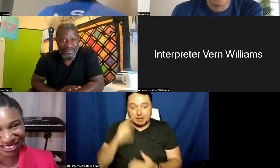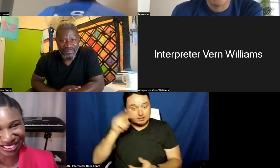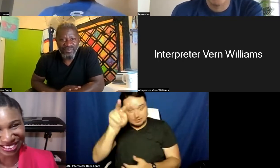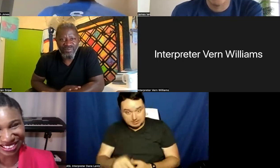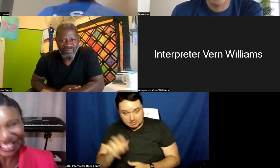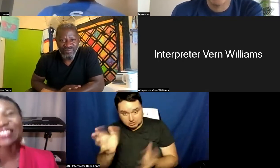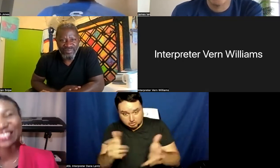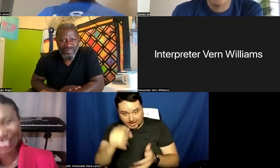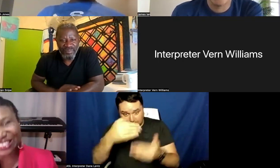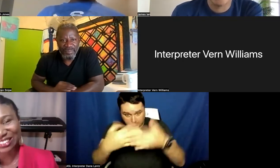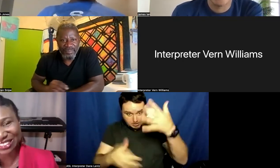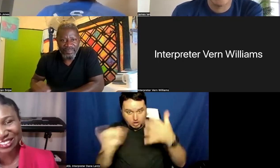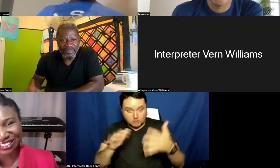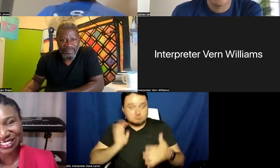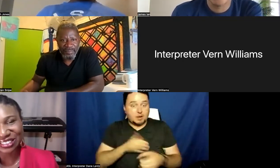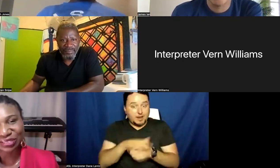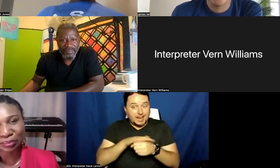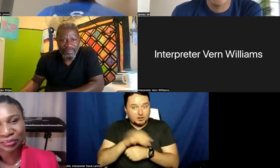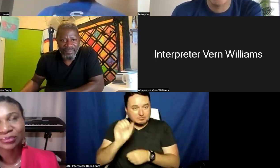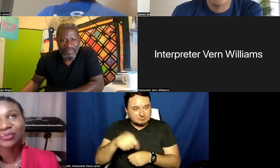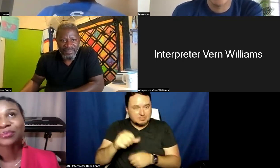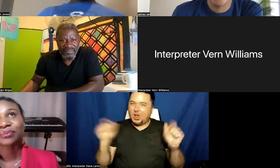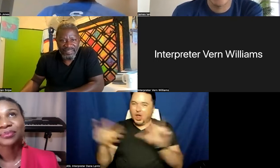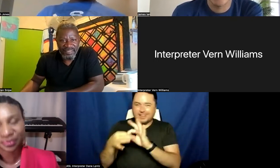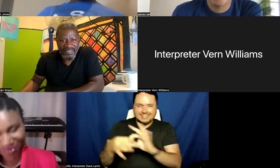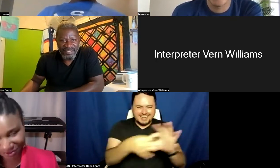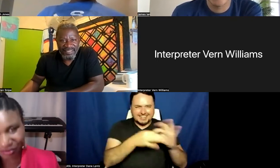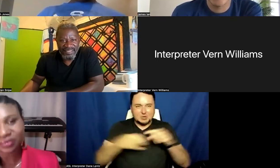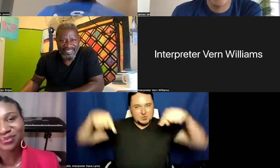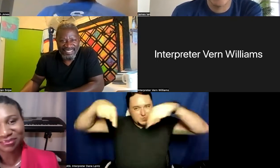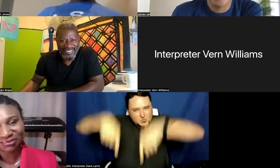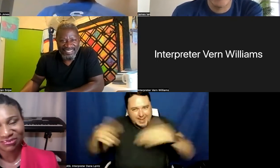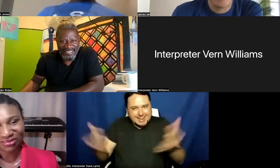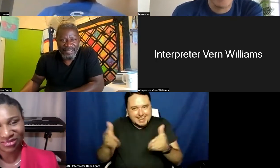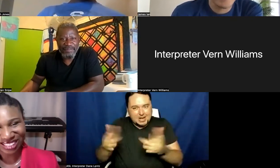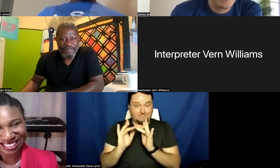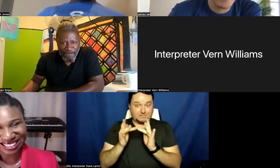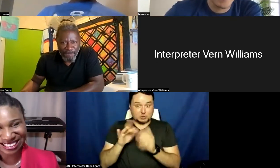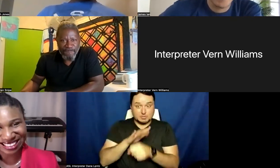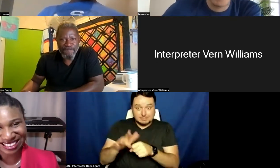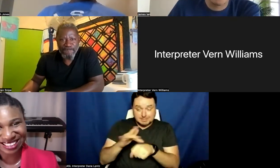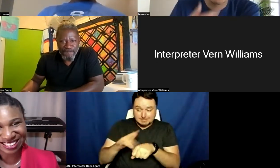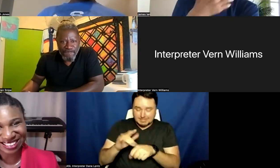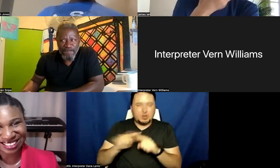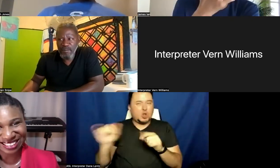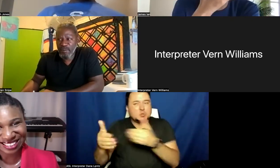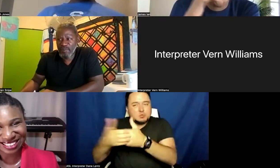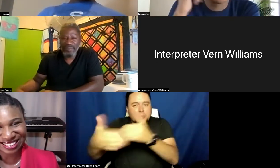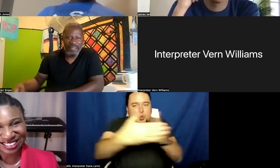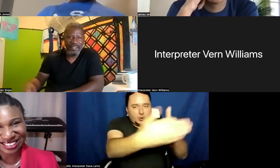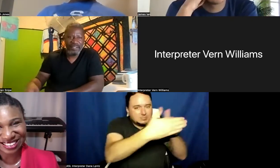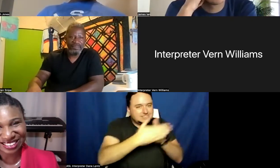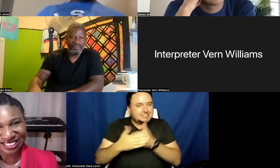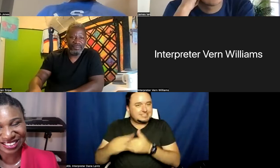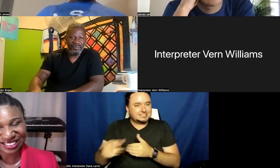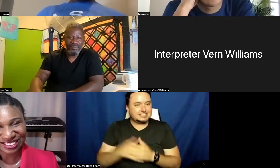our area. So how interesting. We're all connected right here in the virtual space, but also so close. So I'm